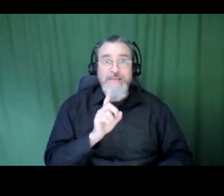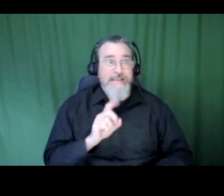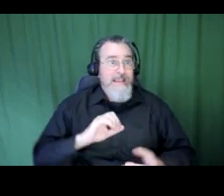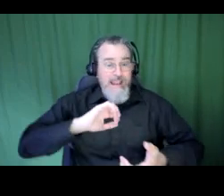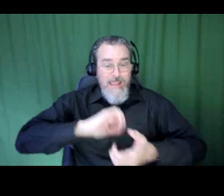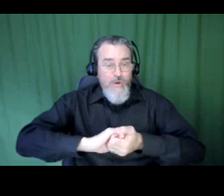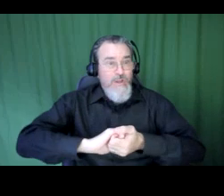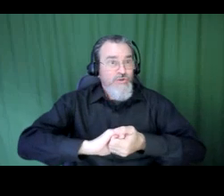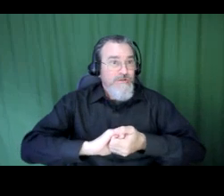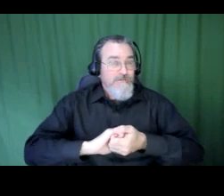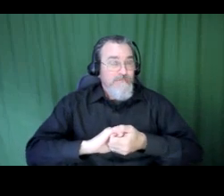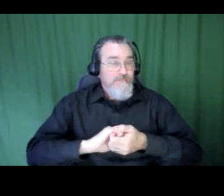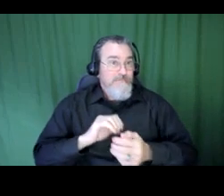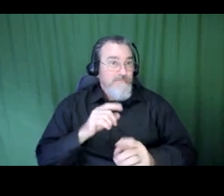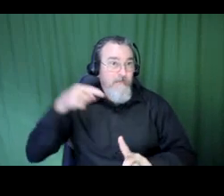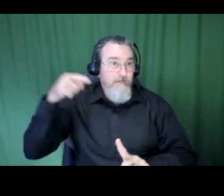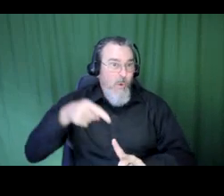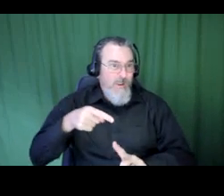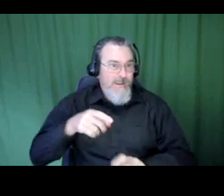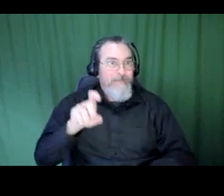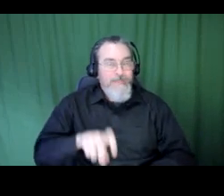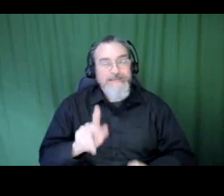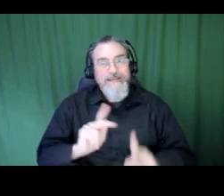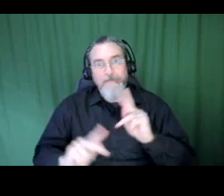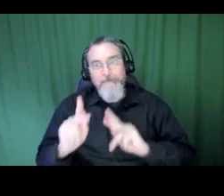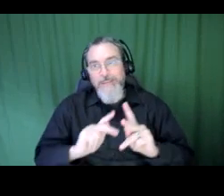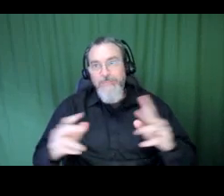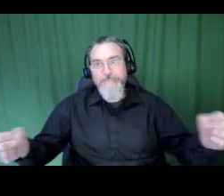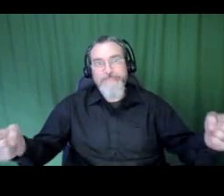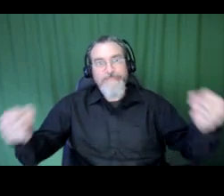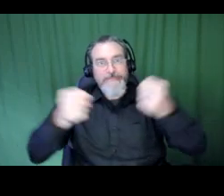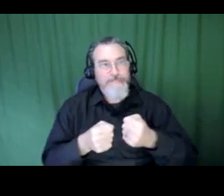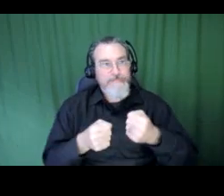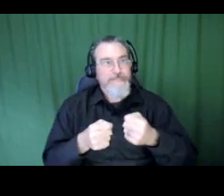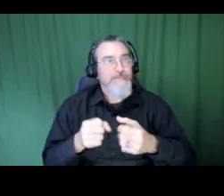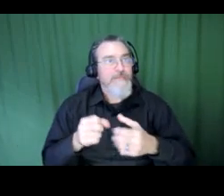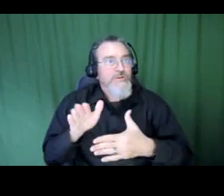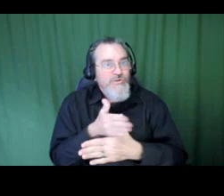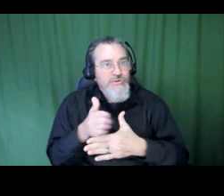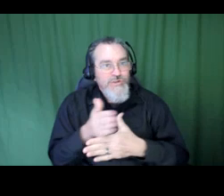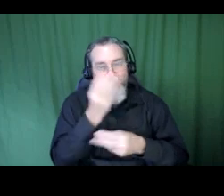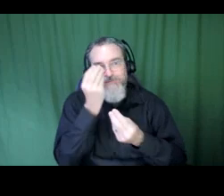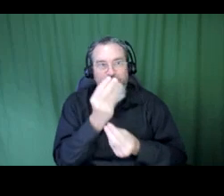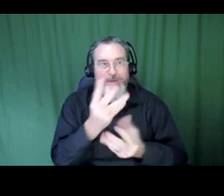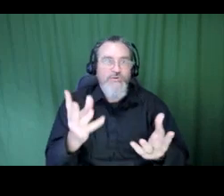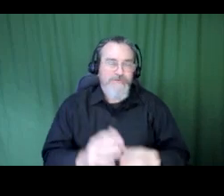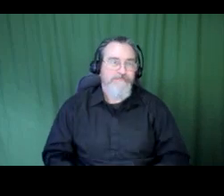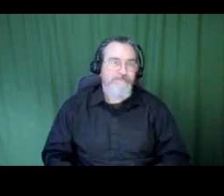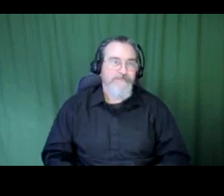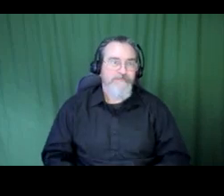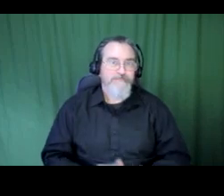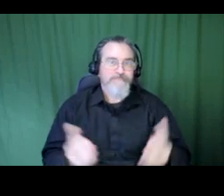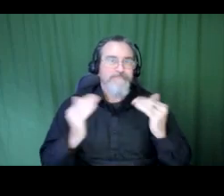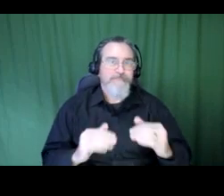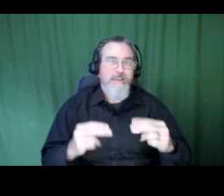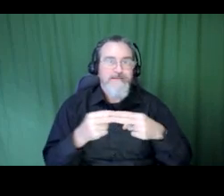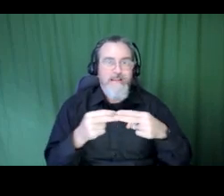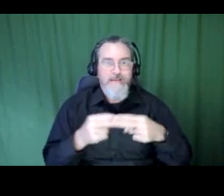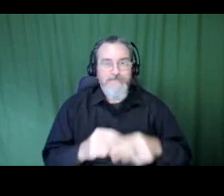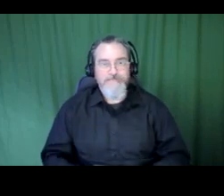in the room and sharing information and sharing best practices. So we can go to the next slide.